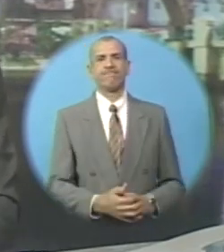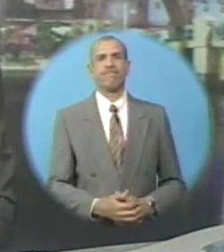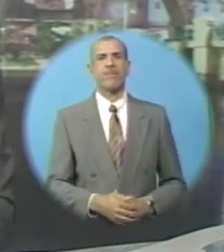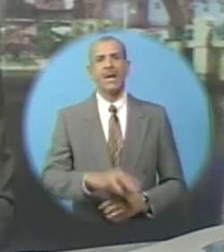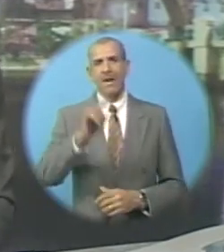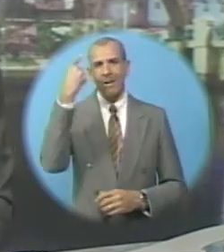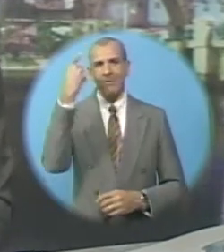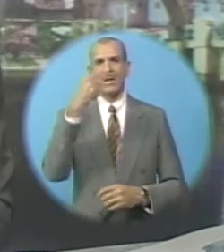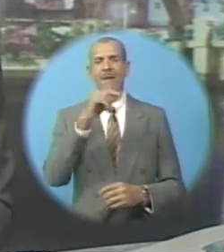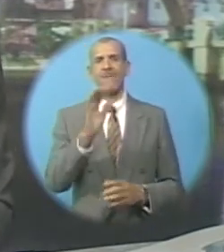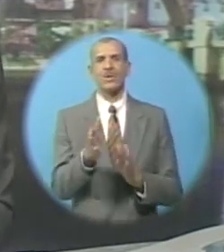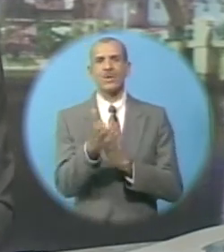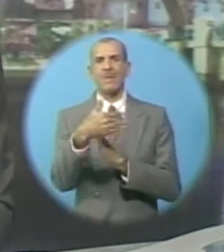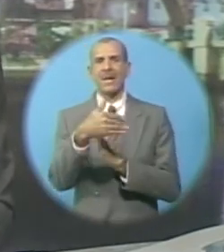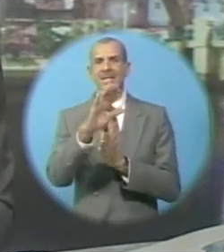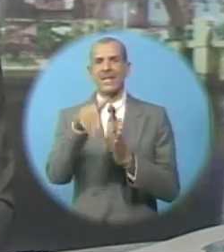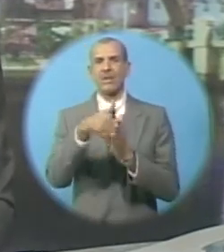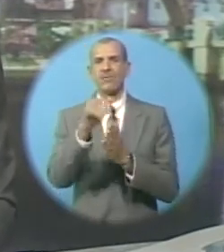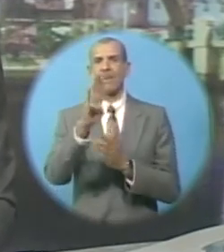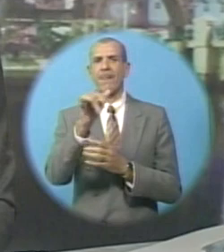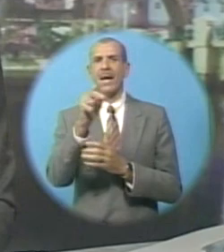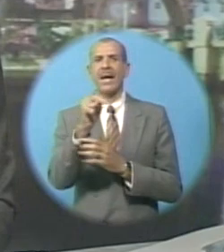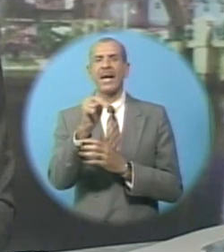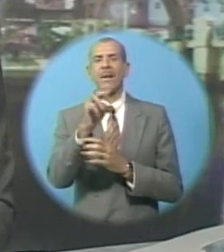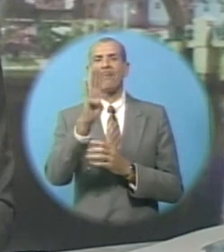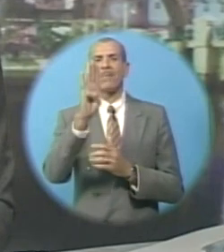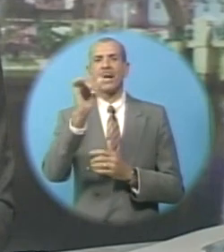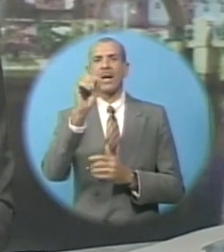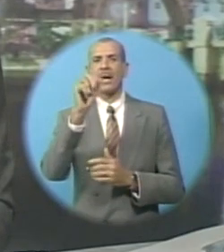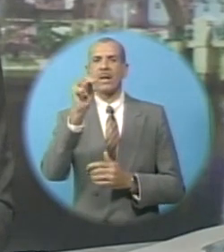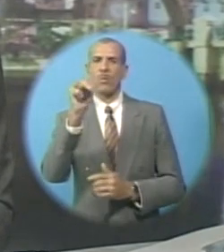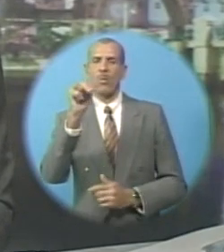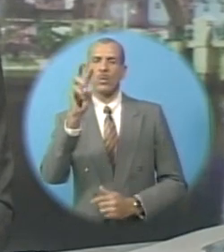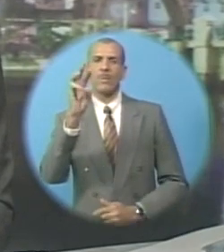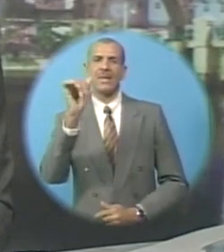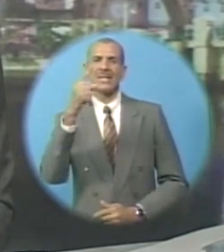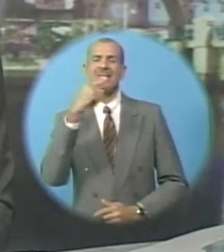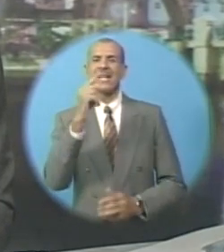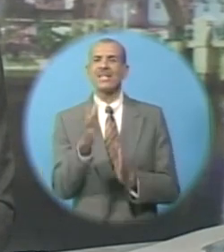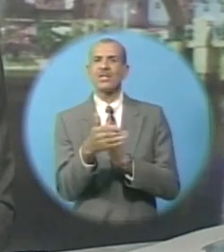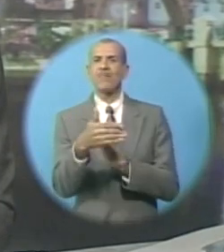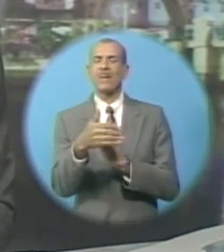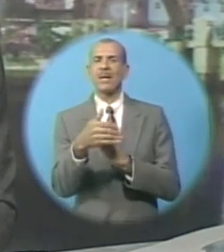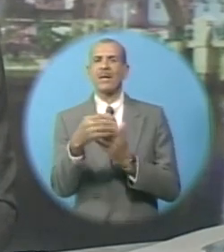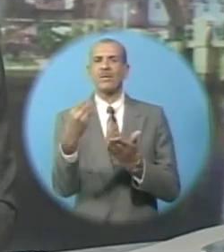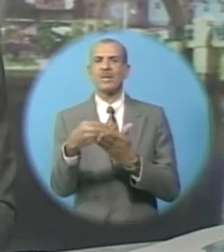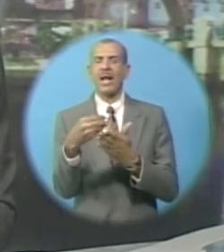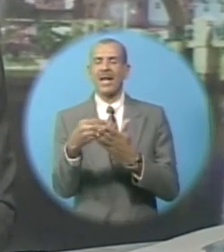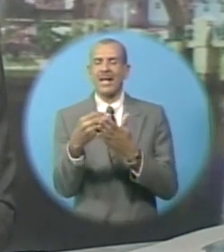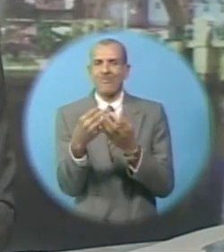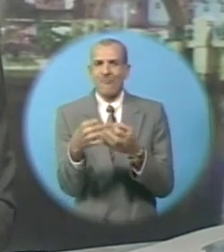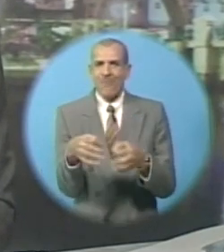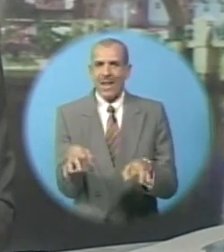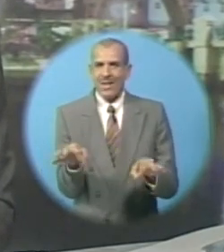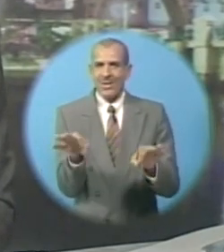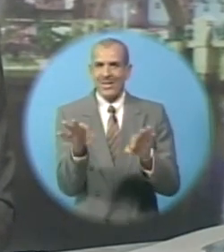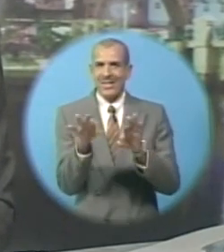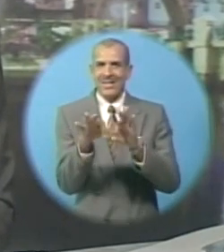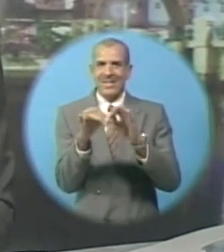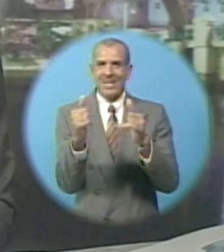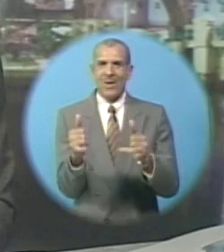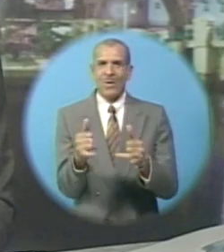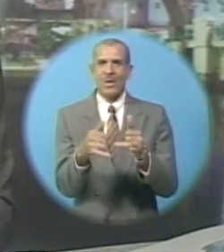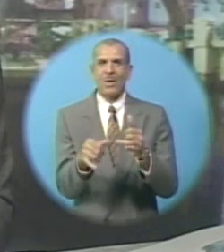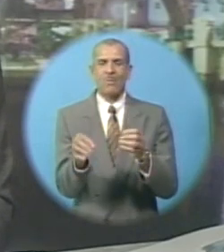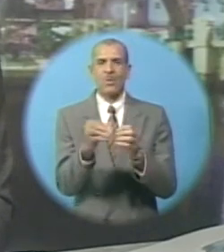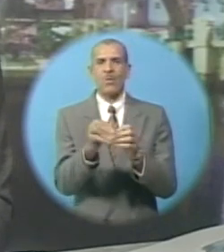Governor of the Jamaica Central Bank, Brian Winter, is maintaining that the Jamaican dollar is fairly valued at the current exchange rate of just